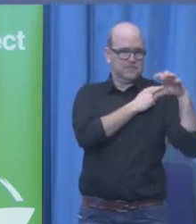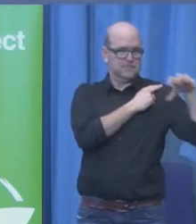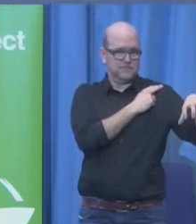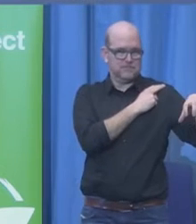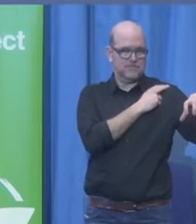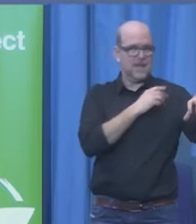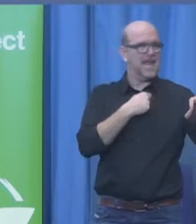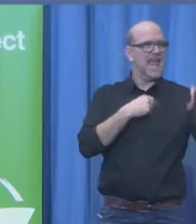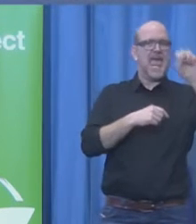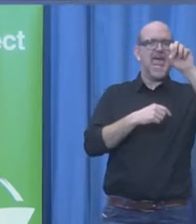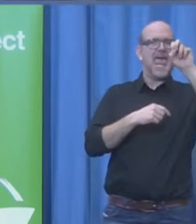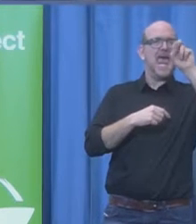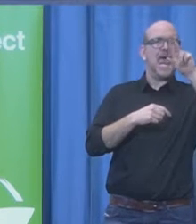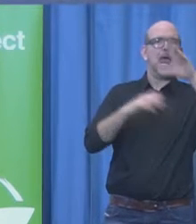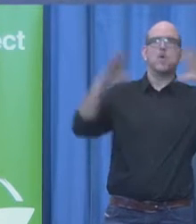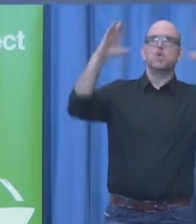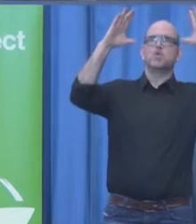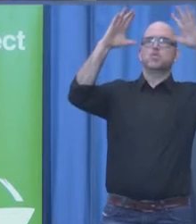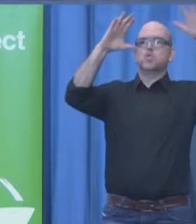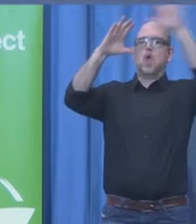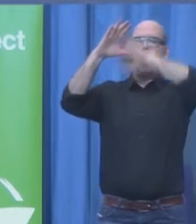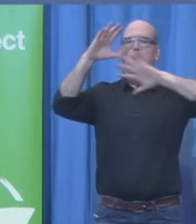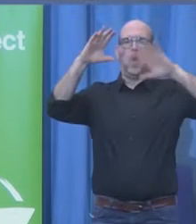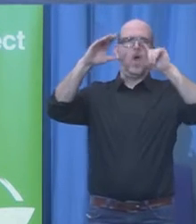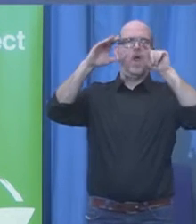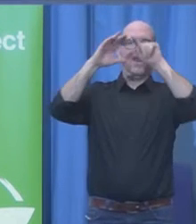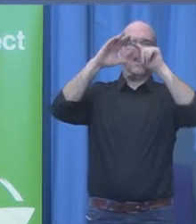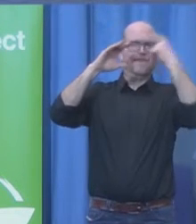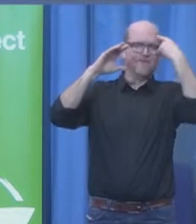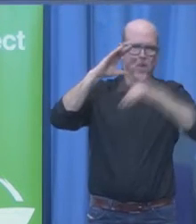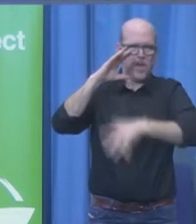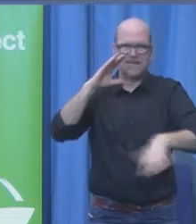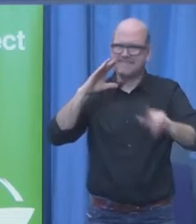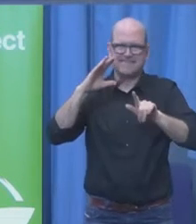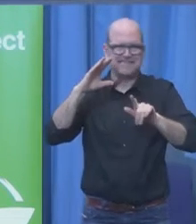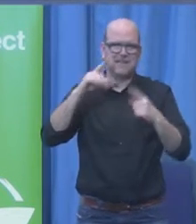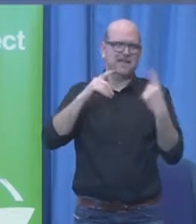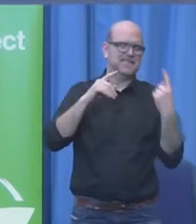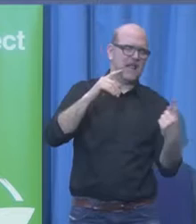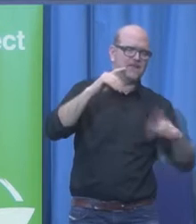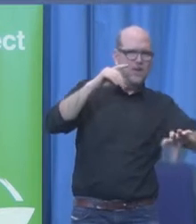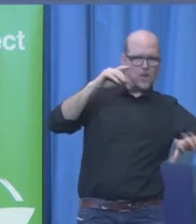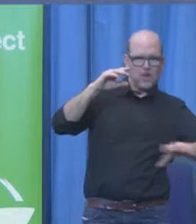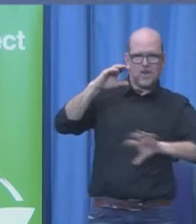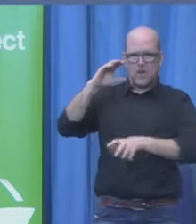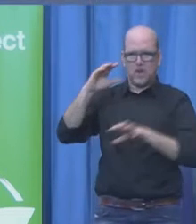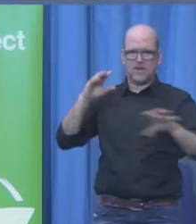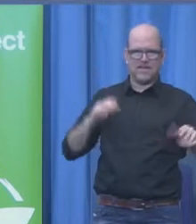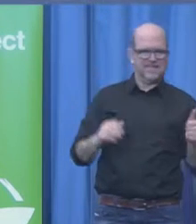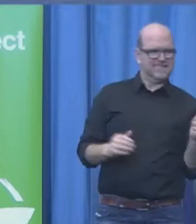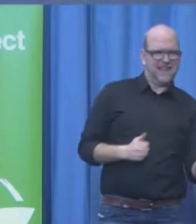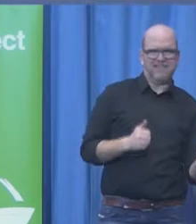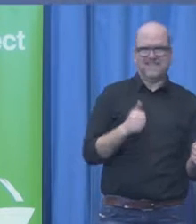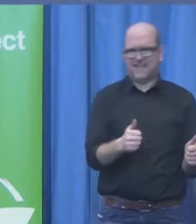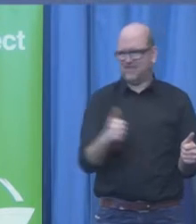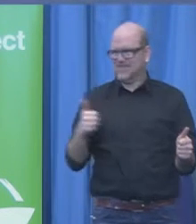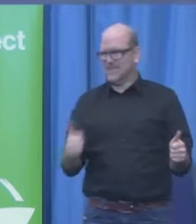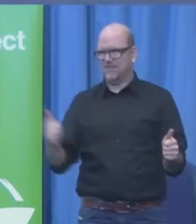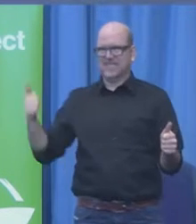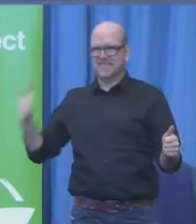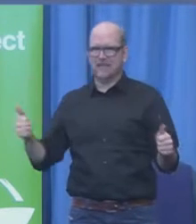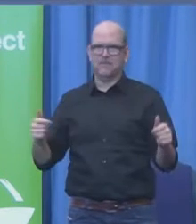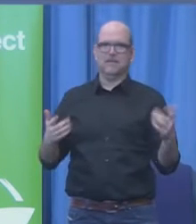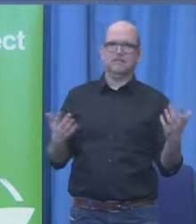relate more to the internal market, for example, for which or transport, where there is much more activity